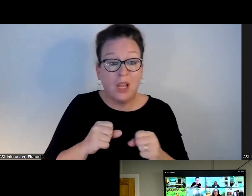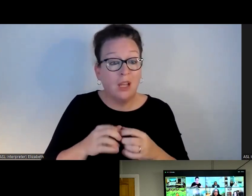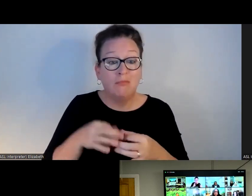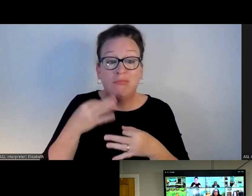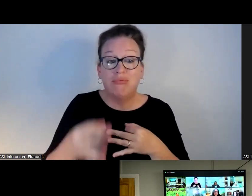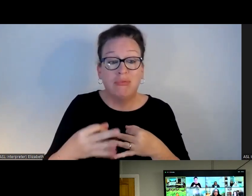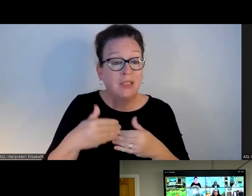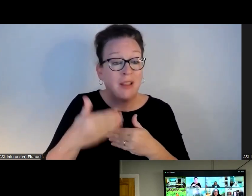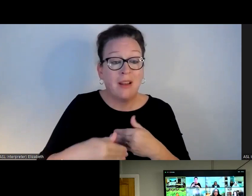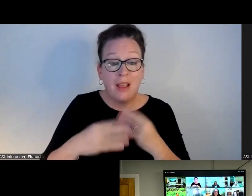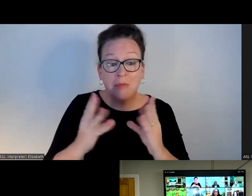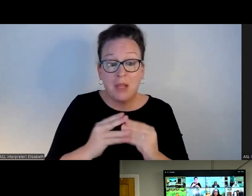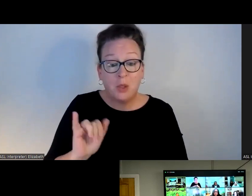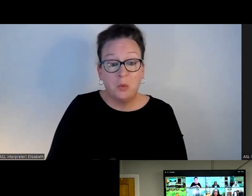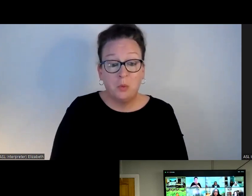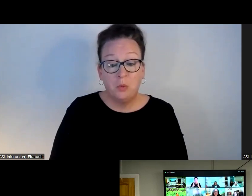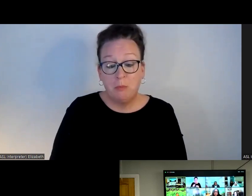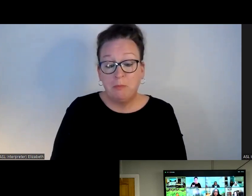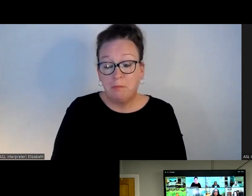as well.